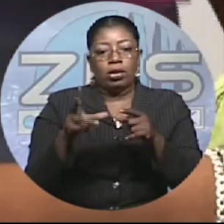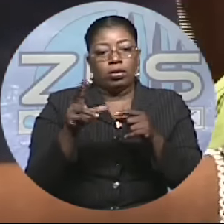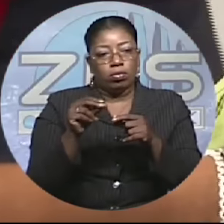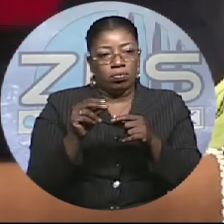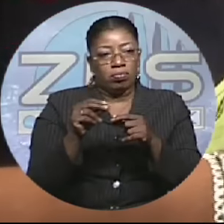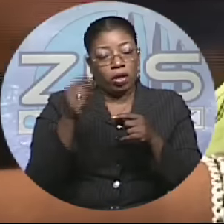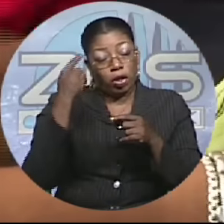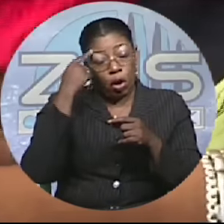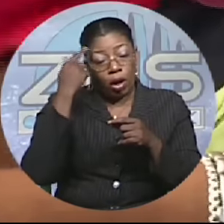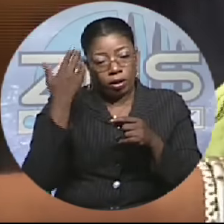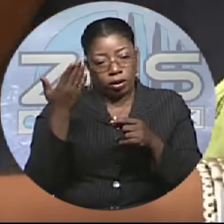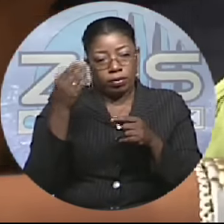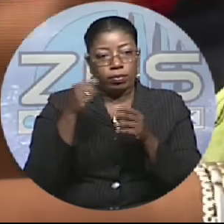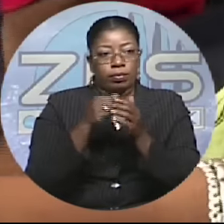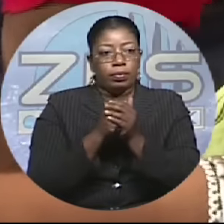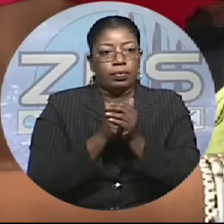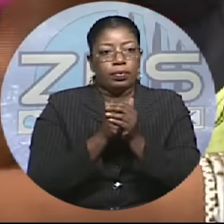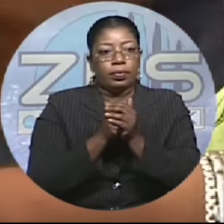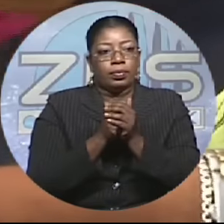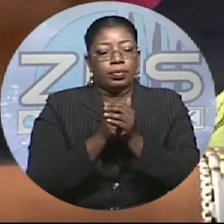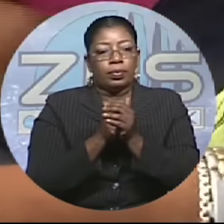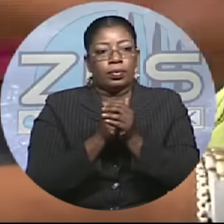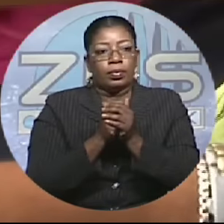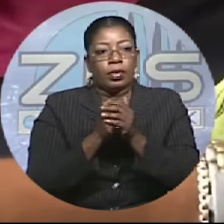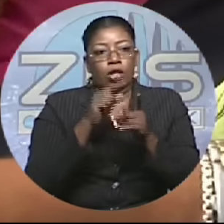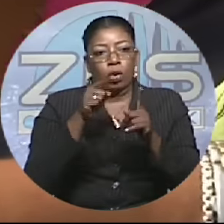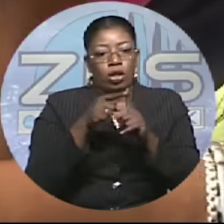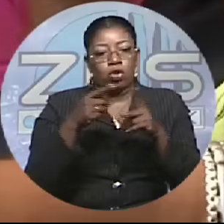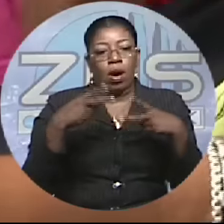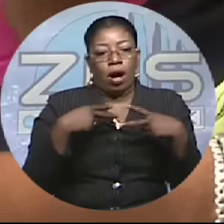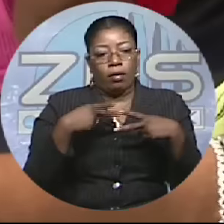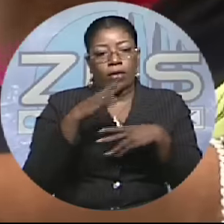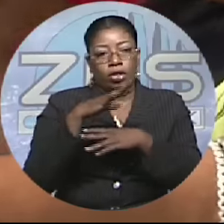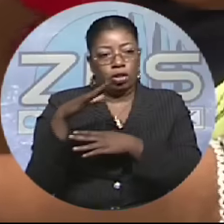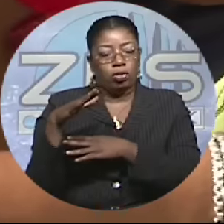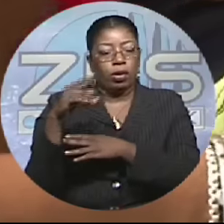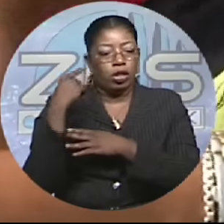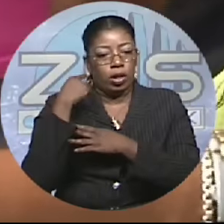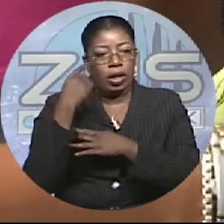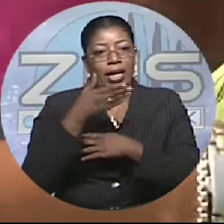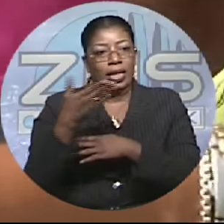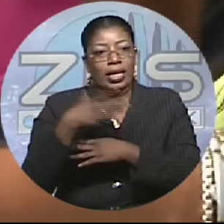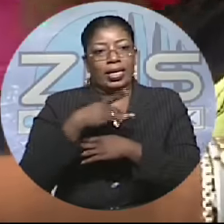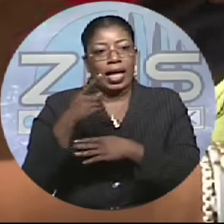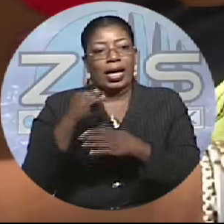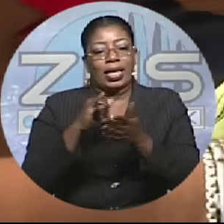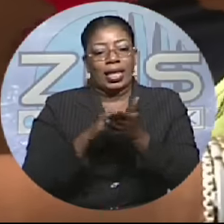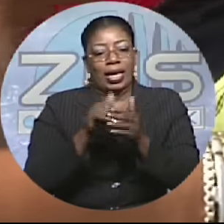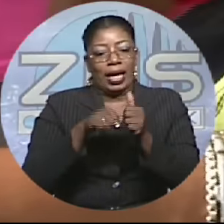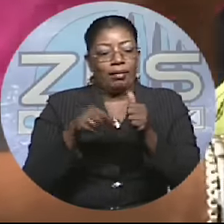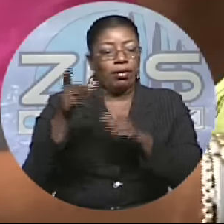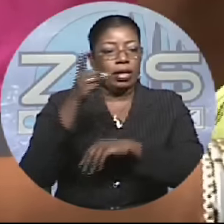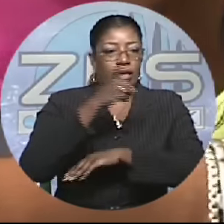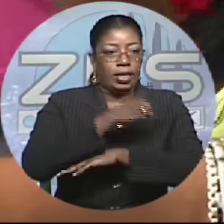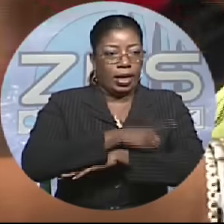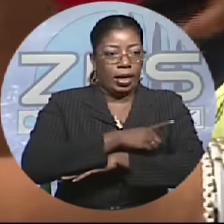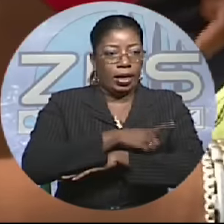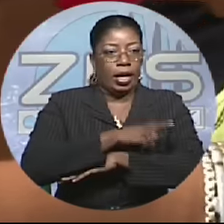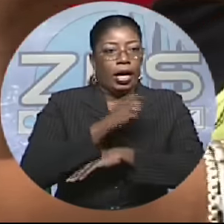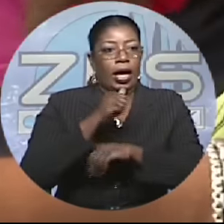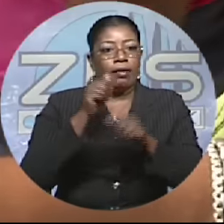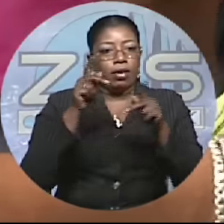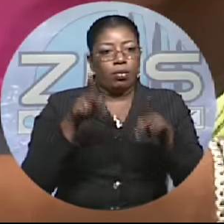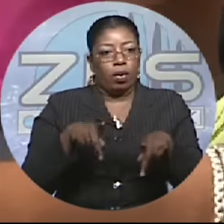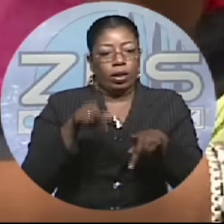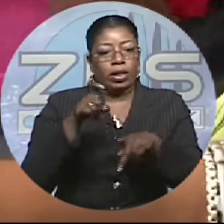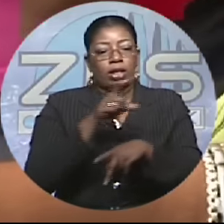know, it goes deep into you, you know, because when you've got children yourself and hear things like that every day like that, everybody needs